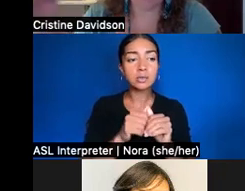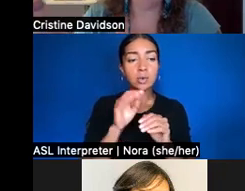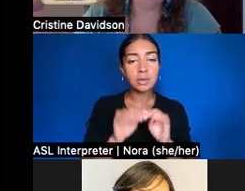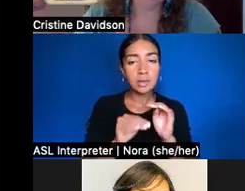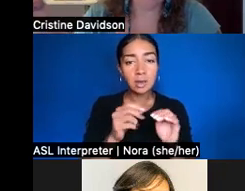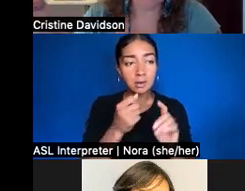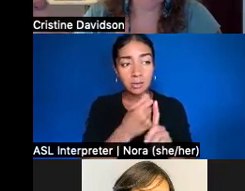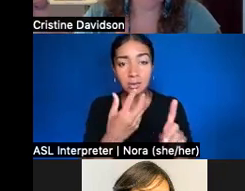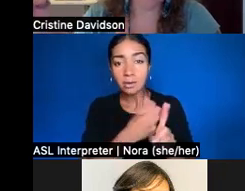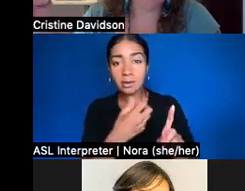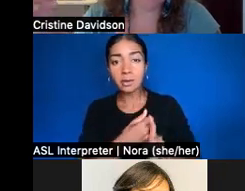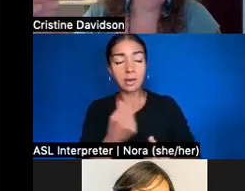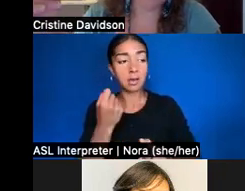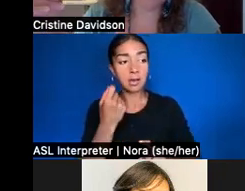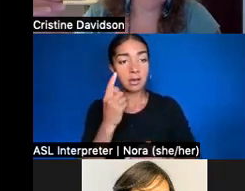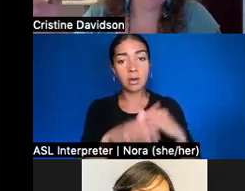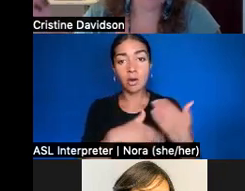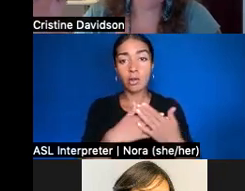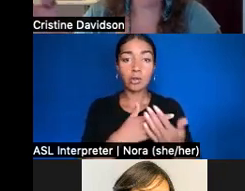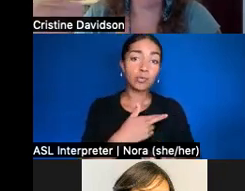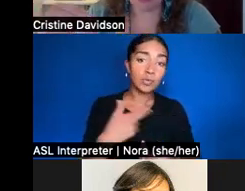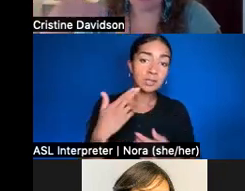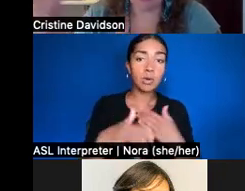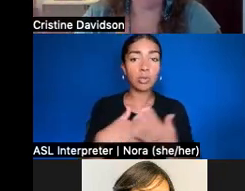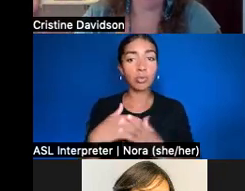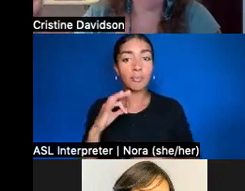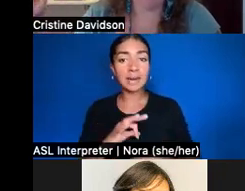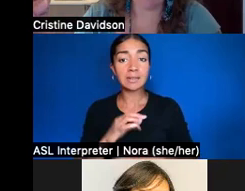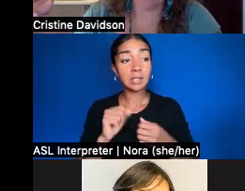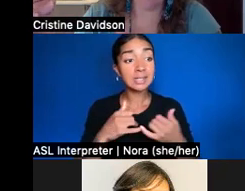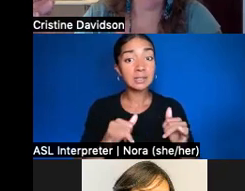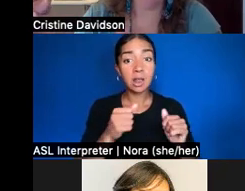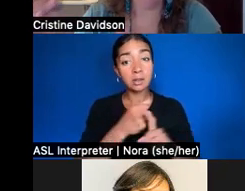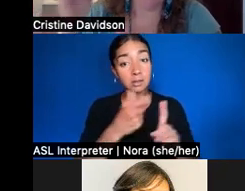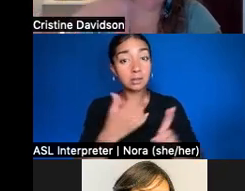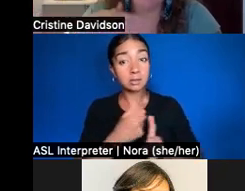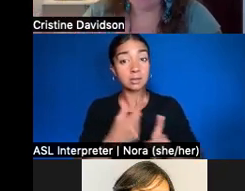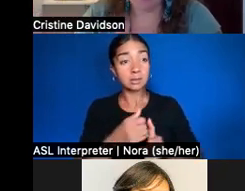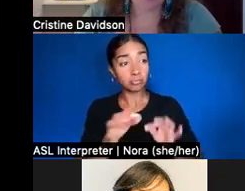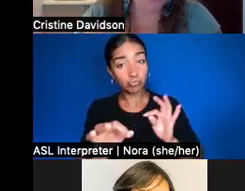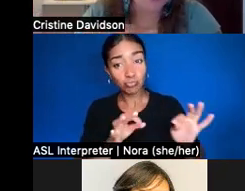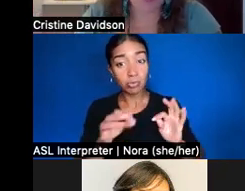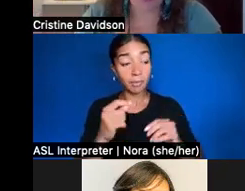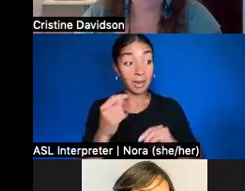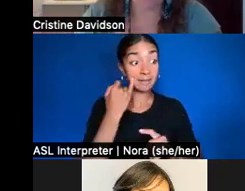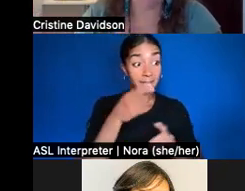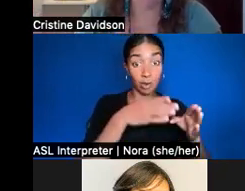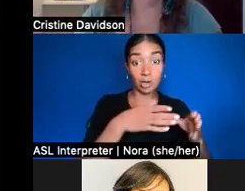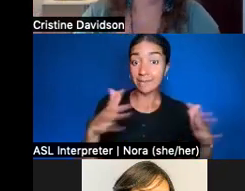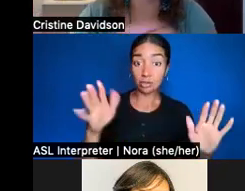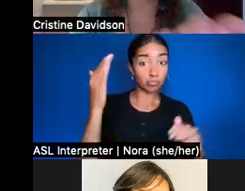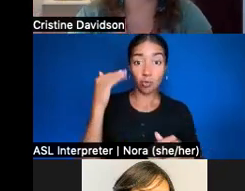risks and benefits of it. You know, you can still slow it down and explain things. But if they know what they want to do, then we just